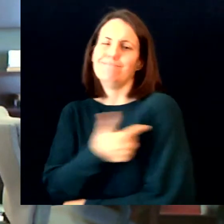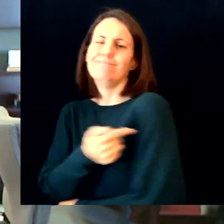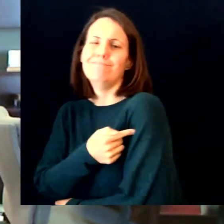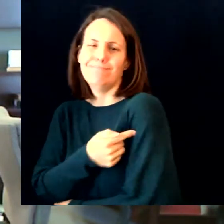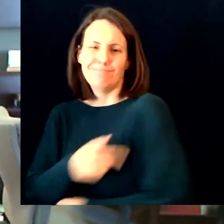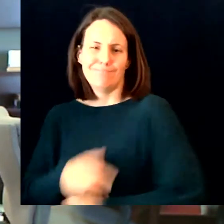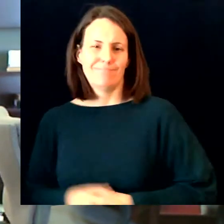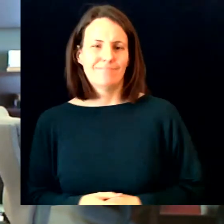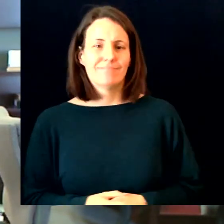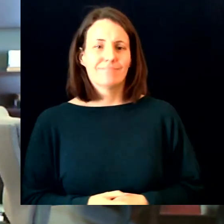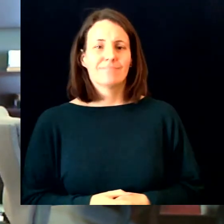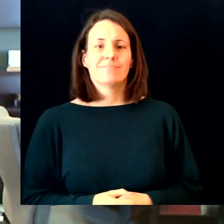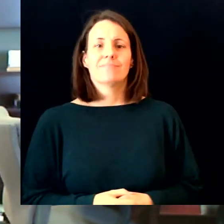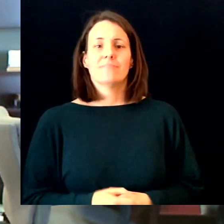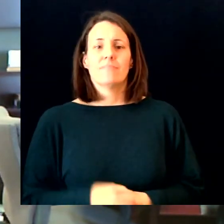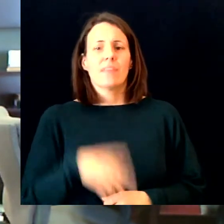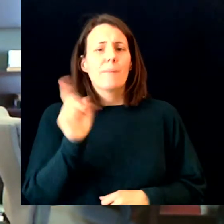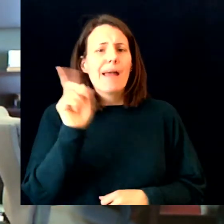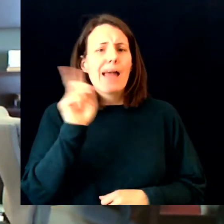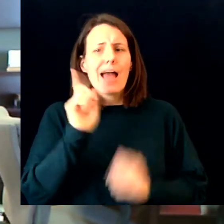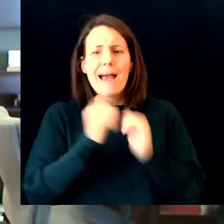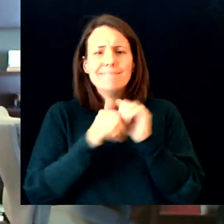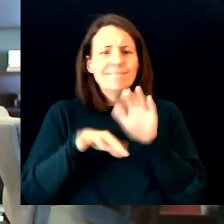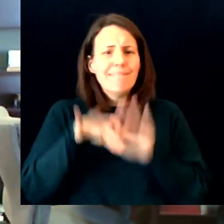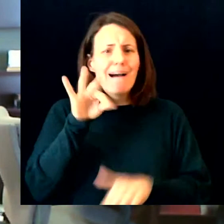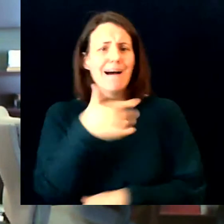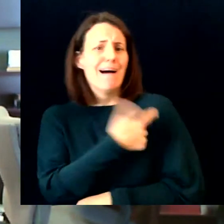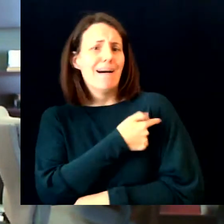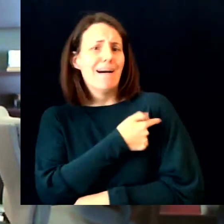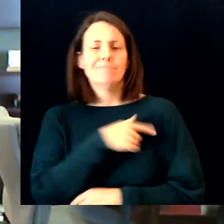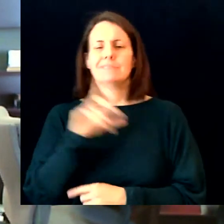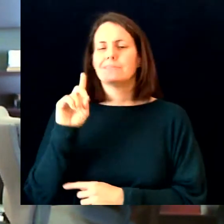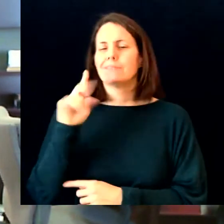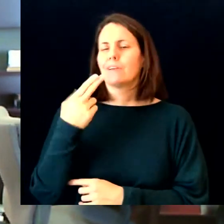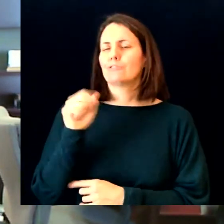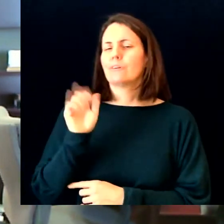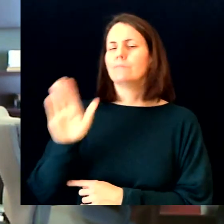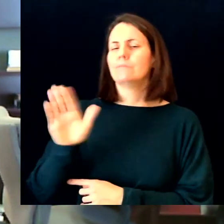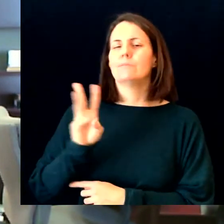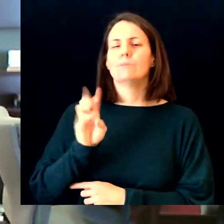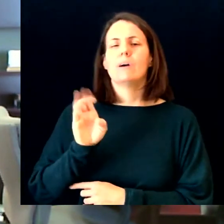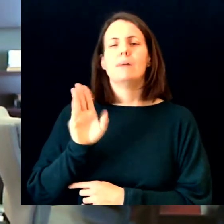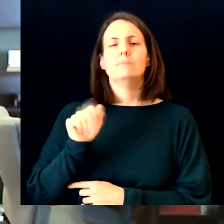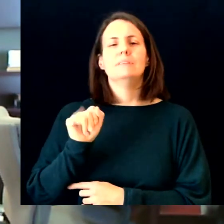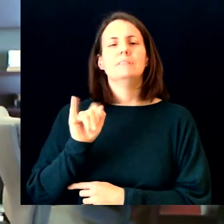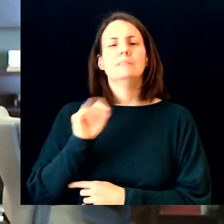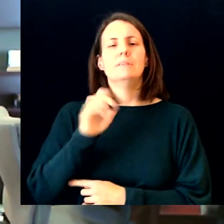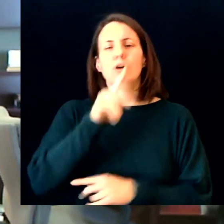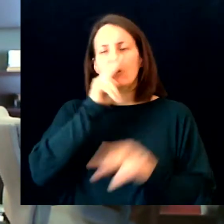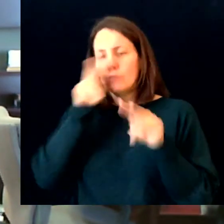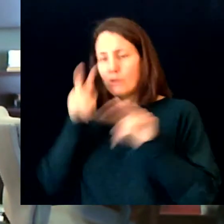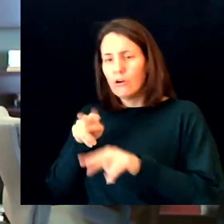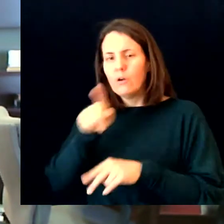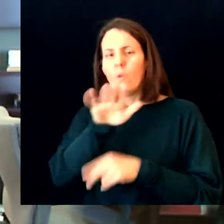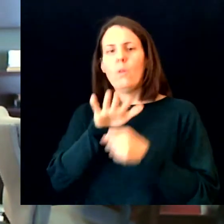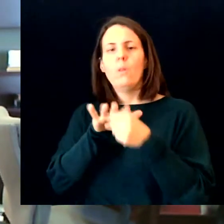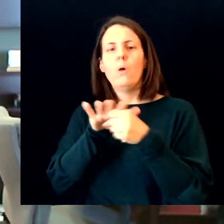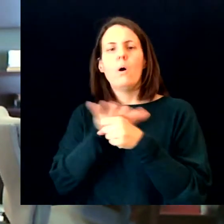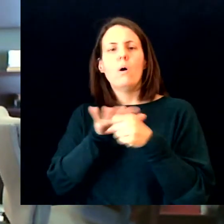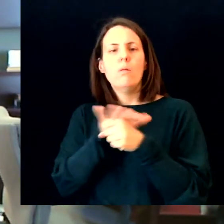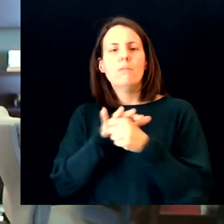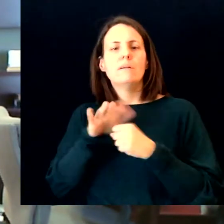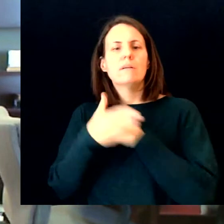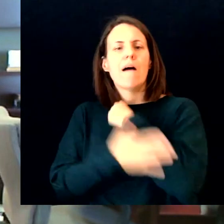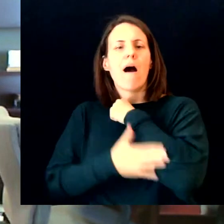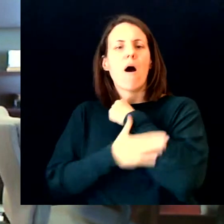community testing site, contact your local healthcare provider, visit your local pharmacy, your child's school if they are enrolled in our